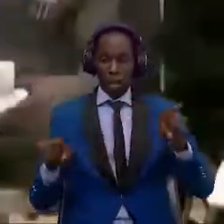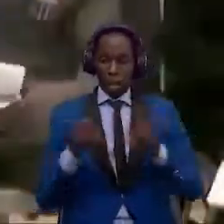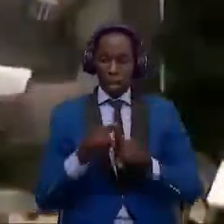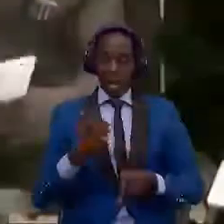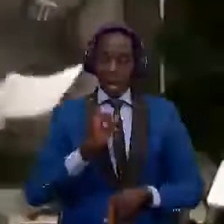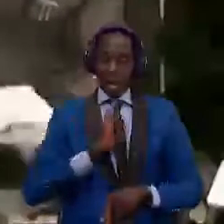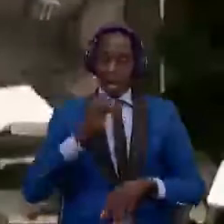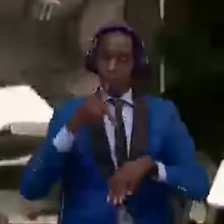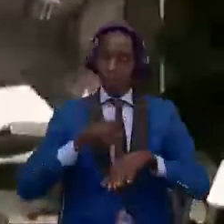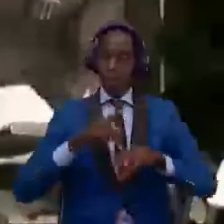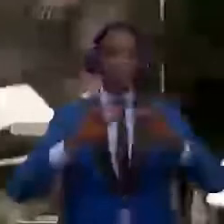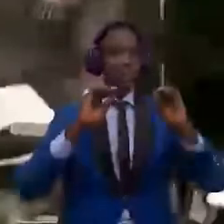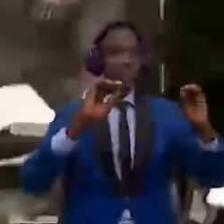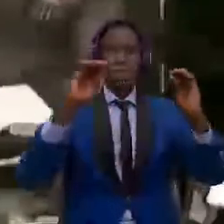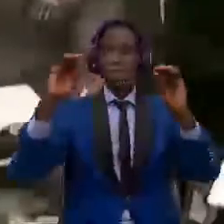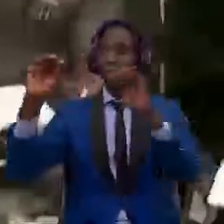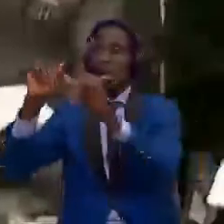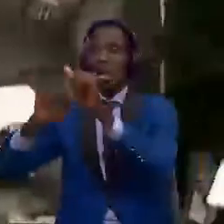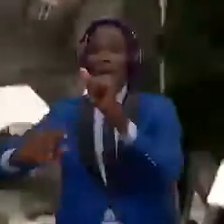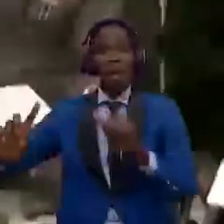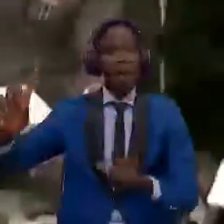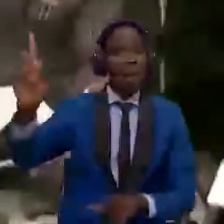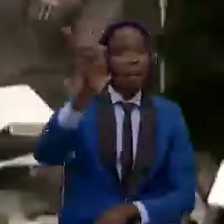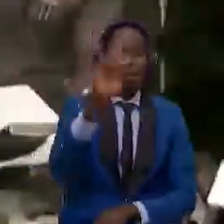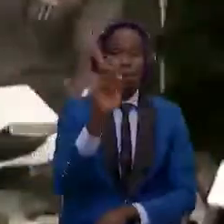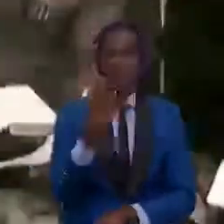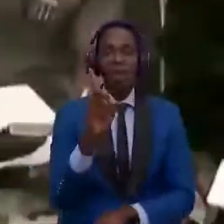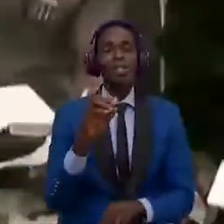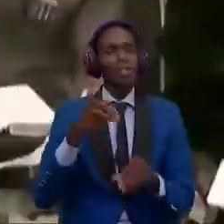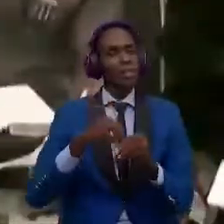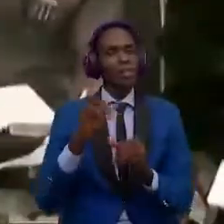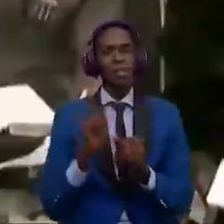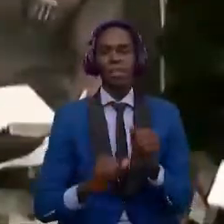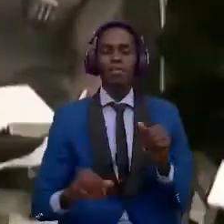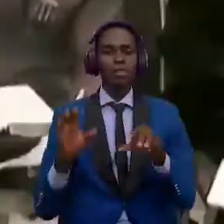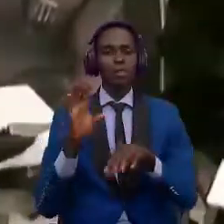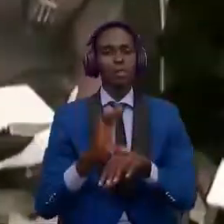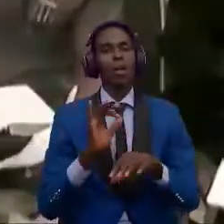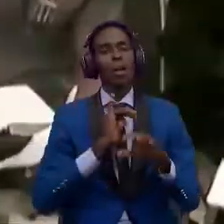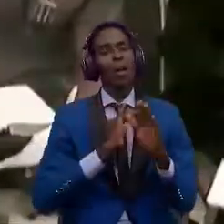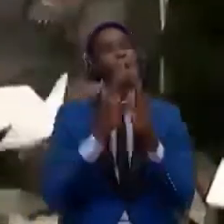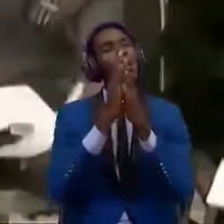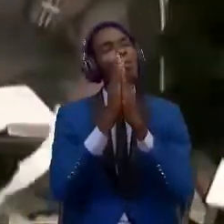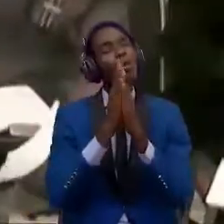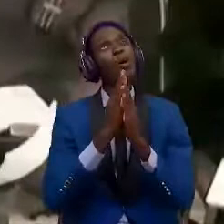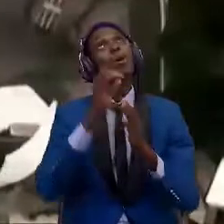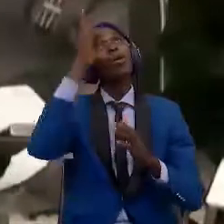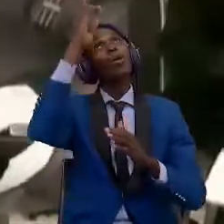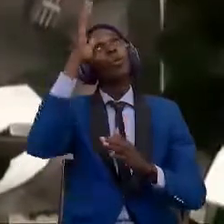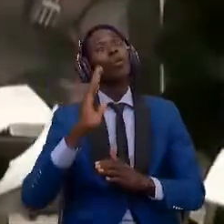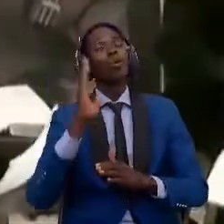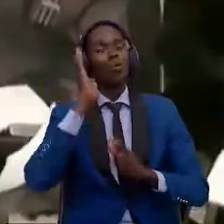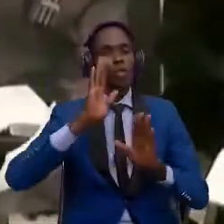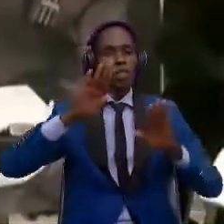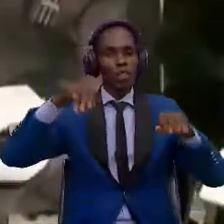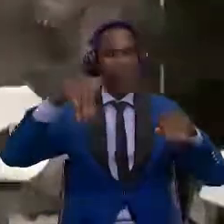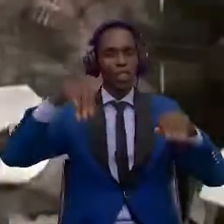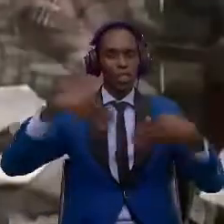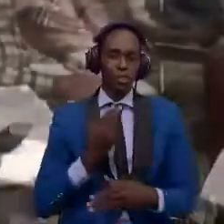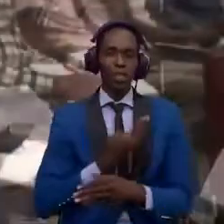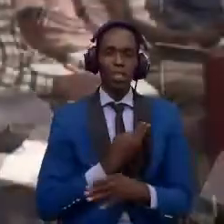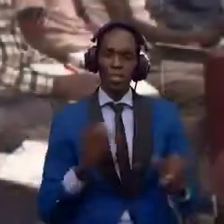teach everywhere in every church. I pray God will give us the